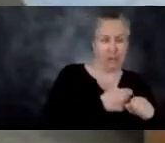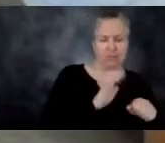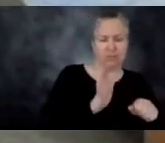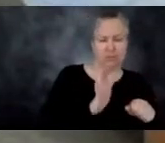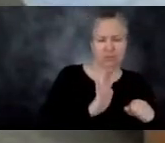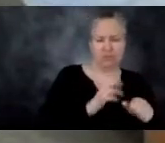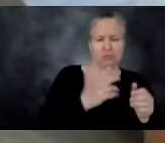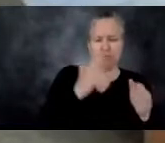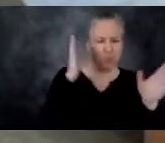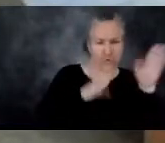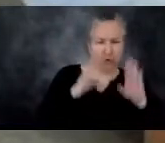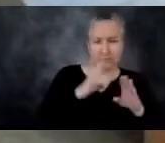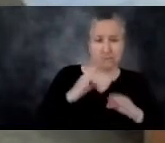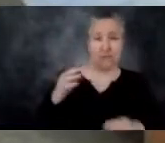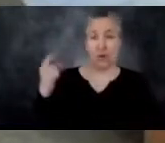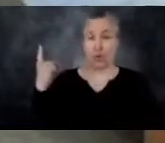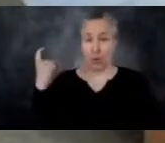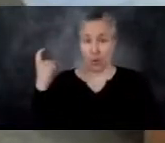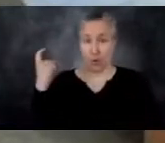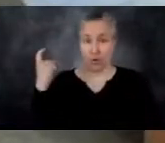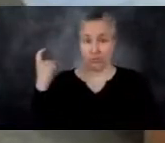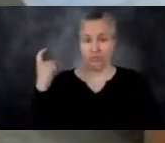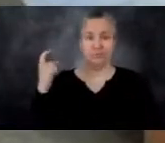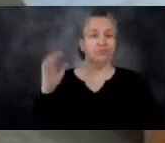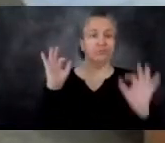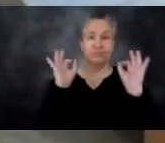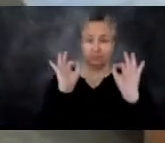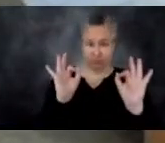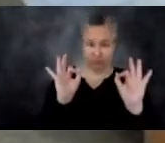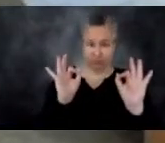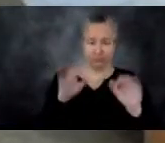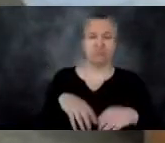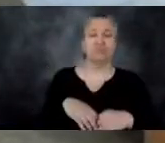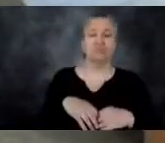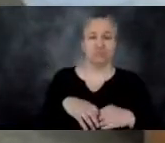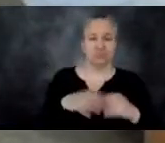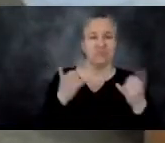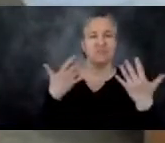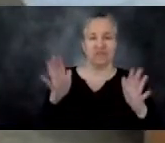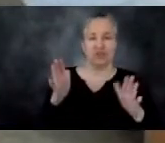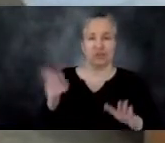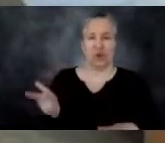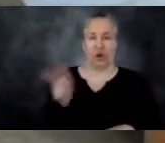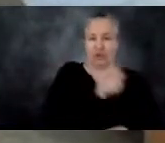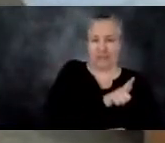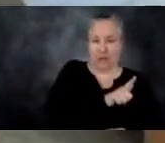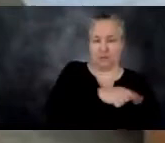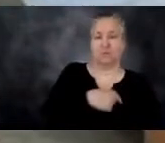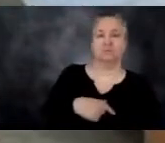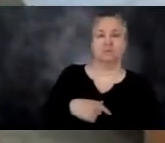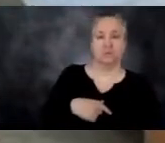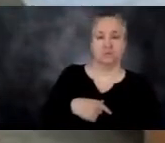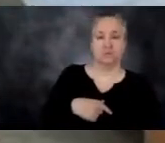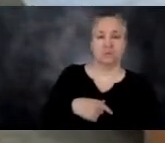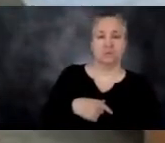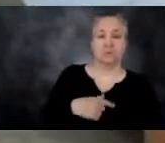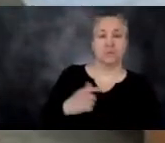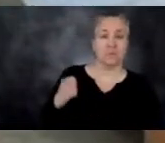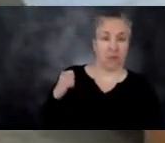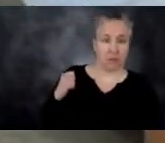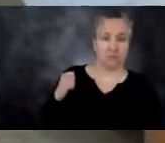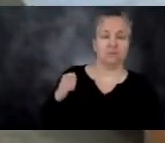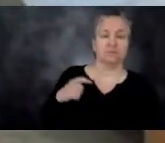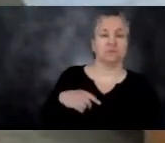time. Nice job. And together, let's switch sides. Here we go. And heel back